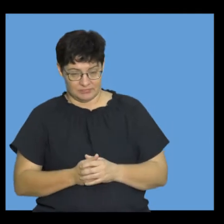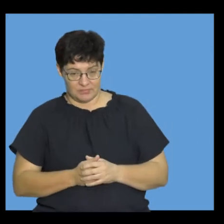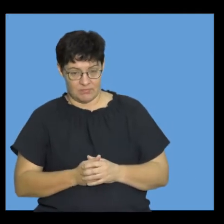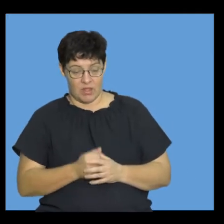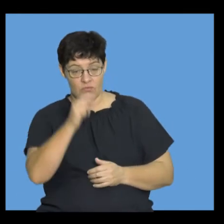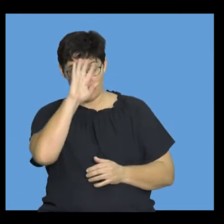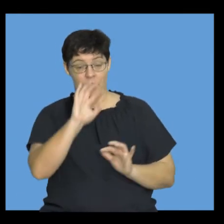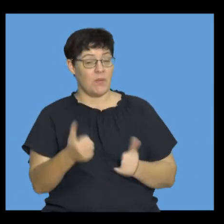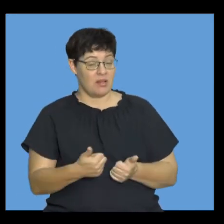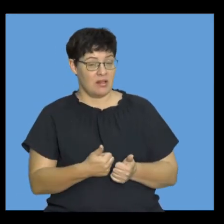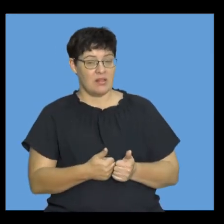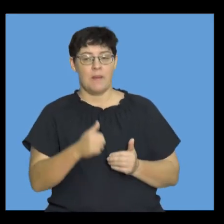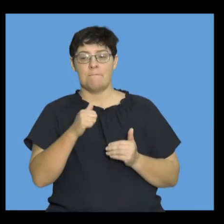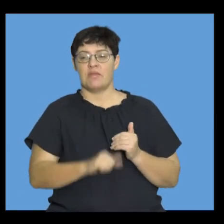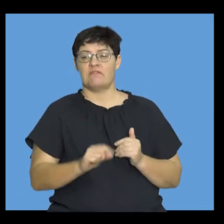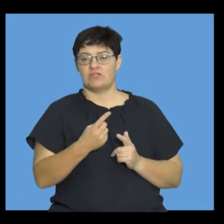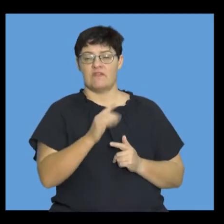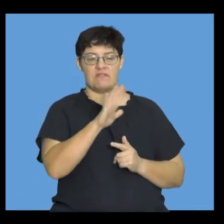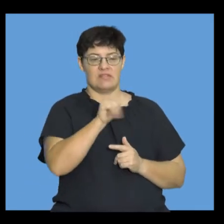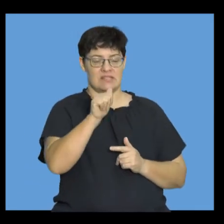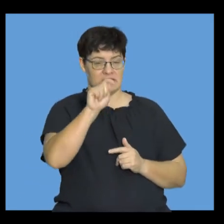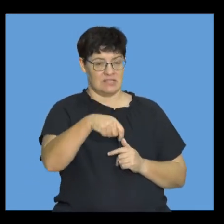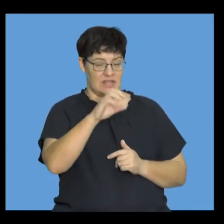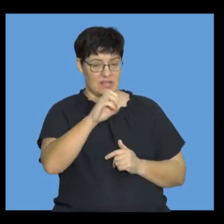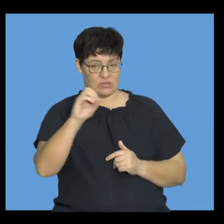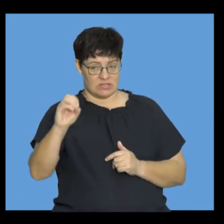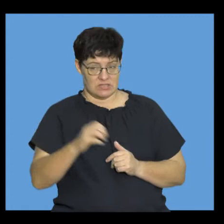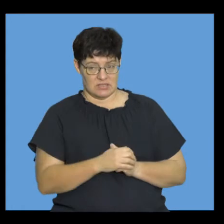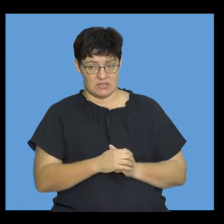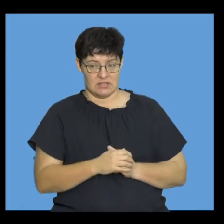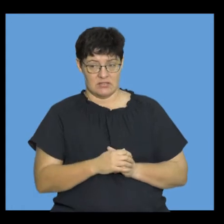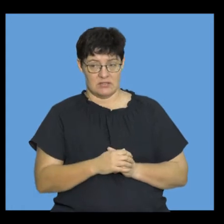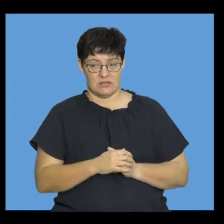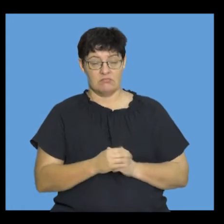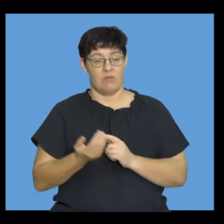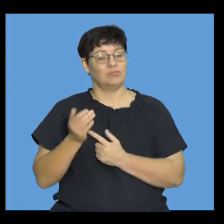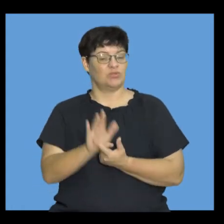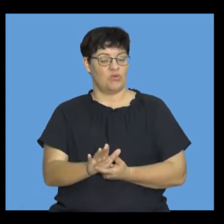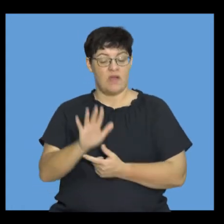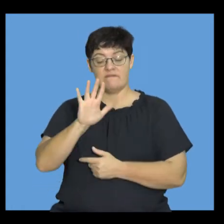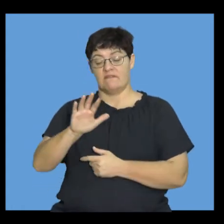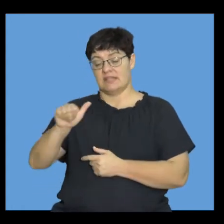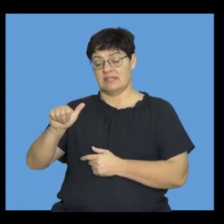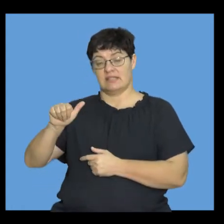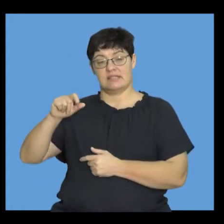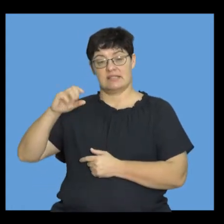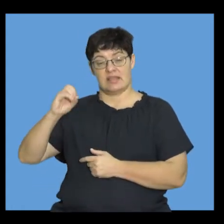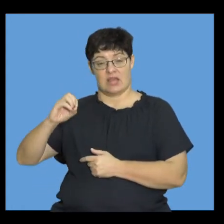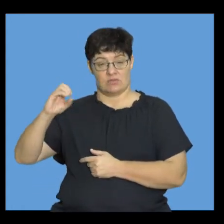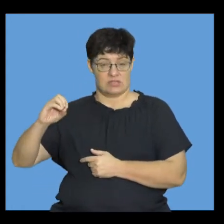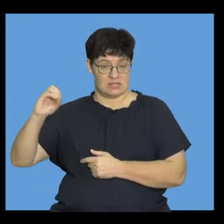our first month's calculation was 56,000. So let's do that, just to show you that the cost of sale was